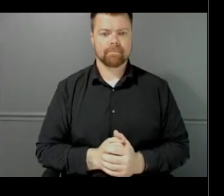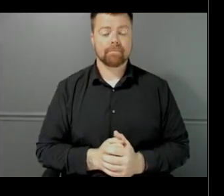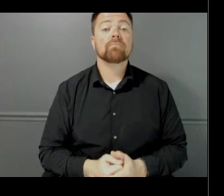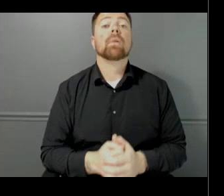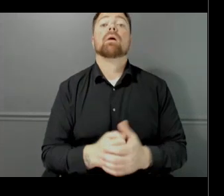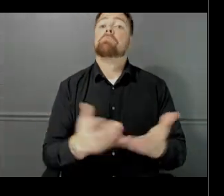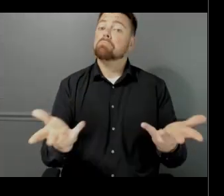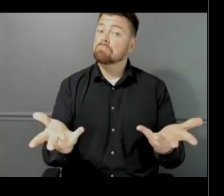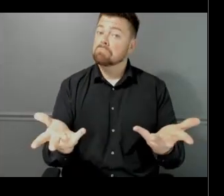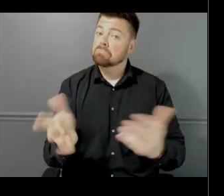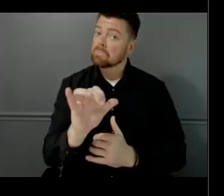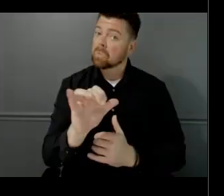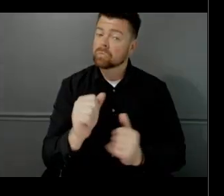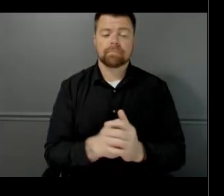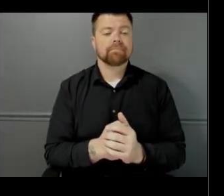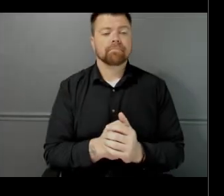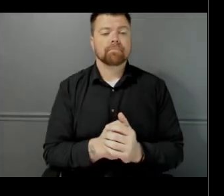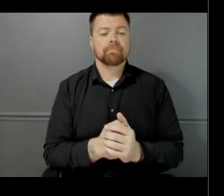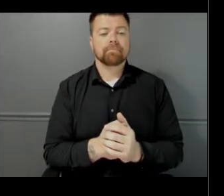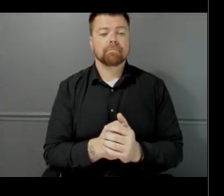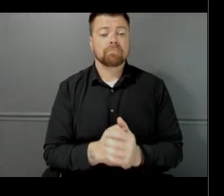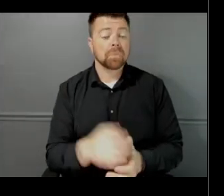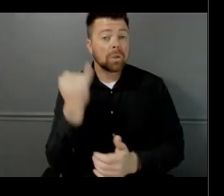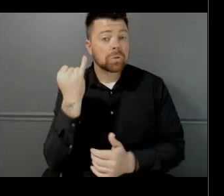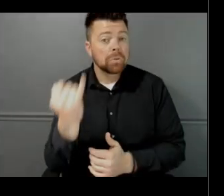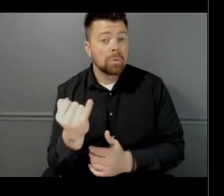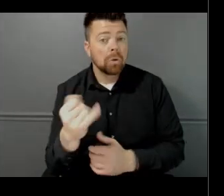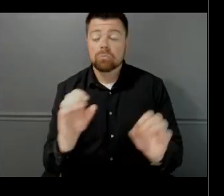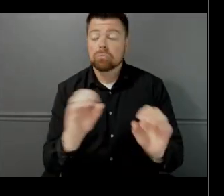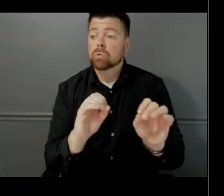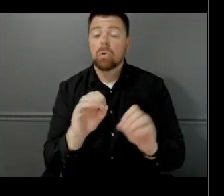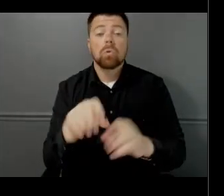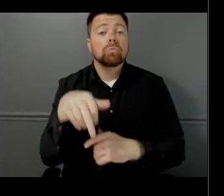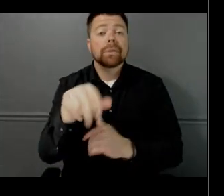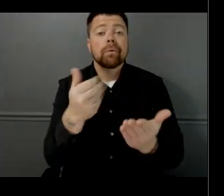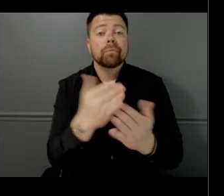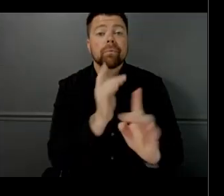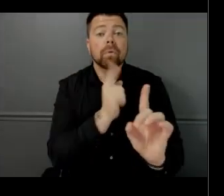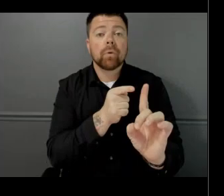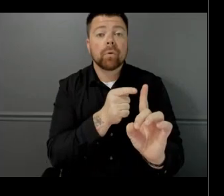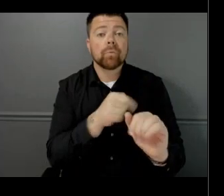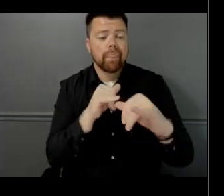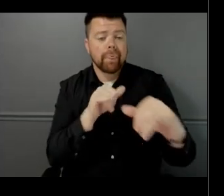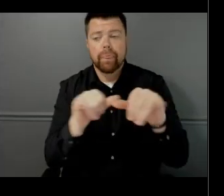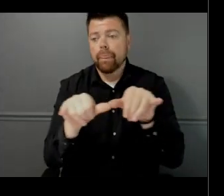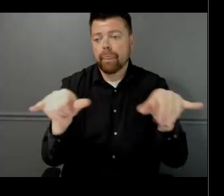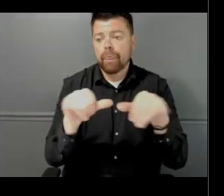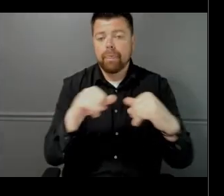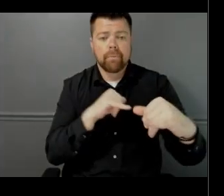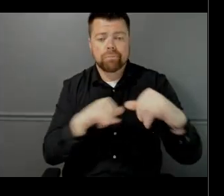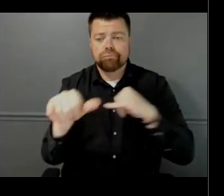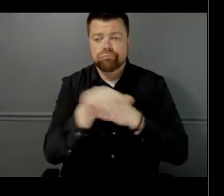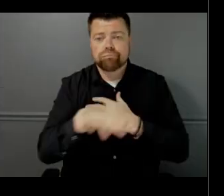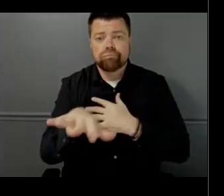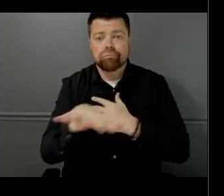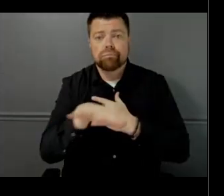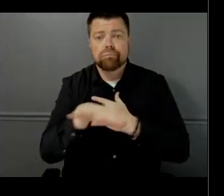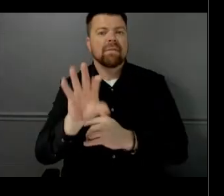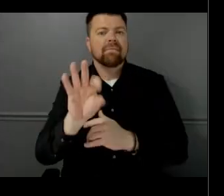Likewise, if there are no pedestrian arrival points within 50 feet of the planned entrance,